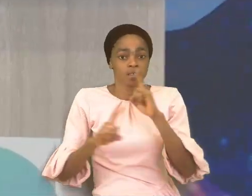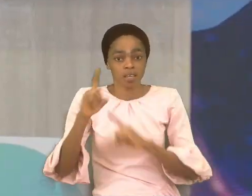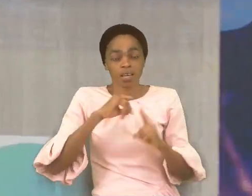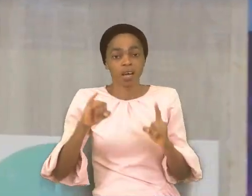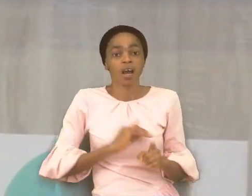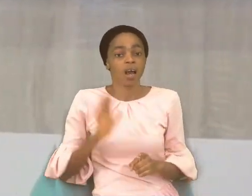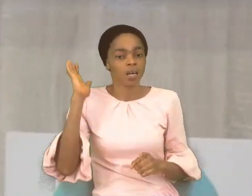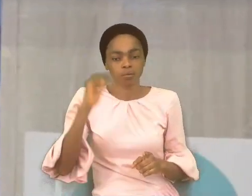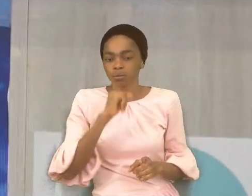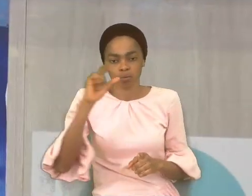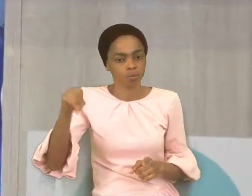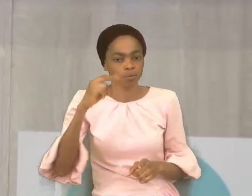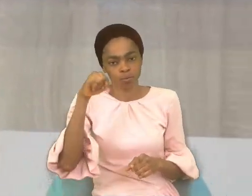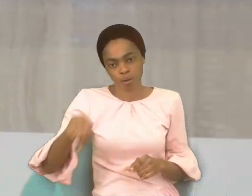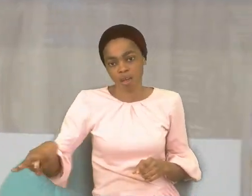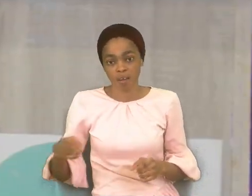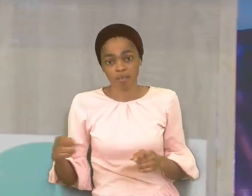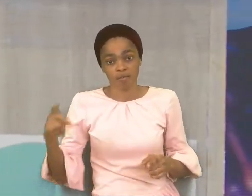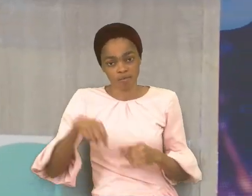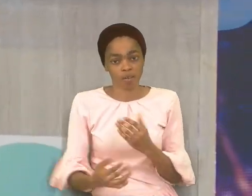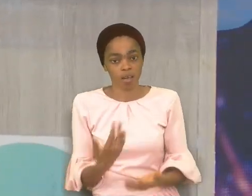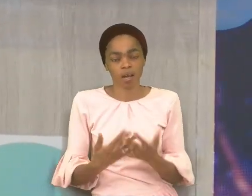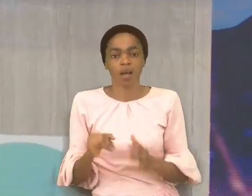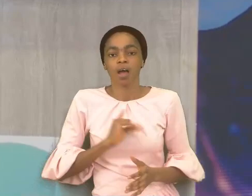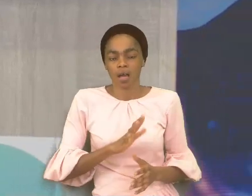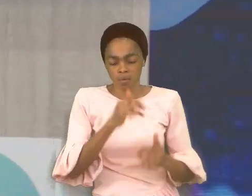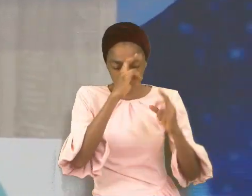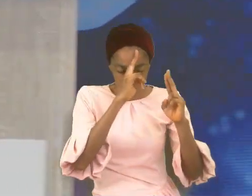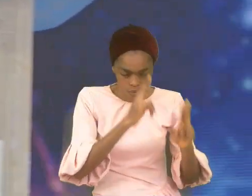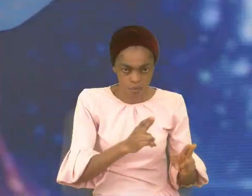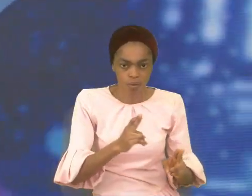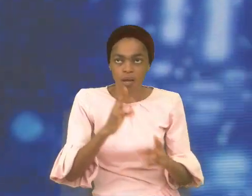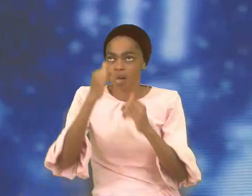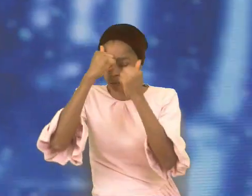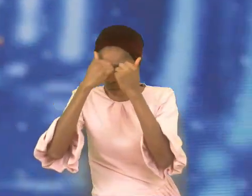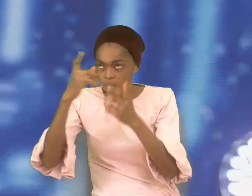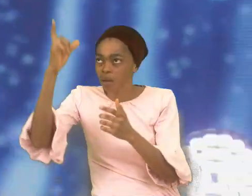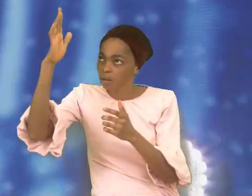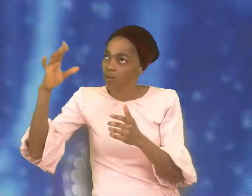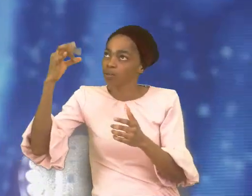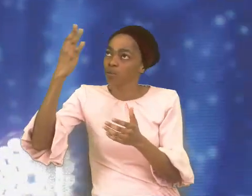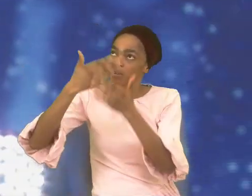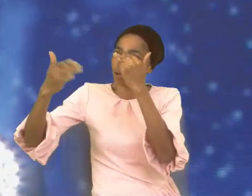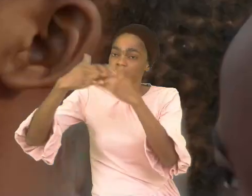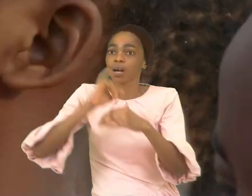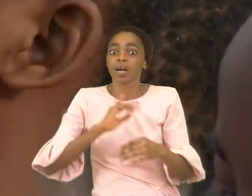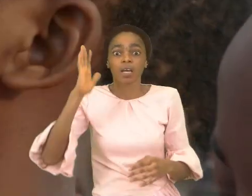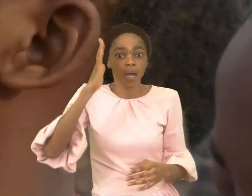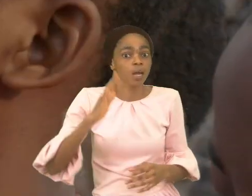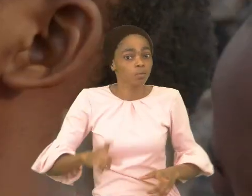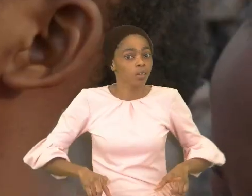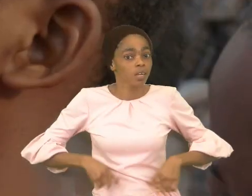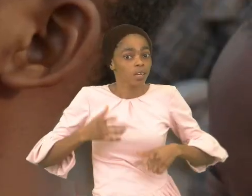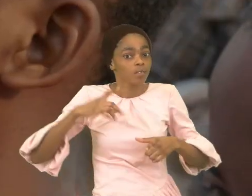heaven, and I will spend eternity with the Lord in Jesus'